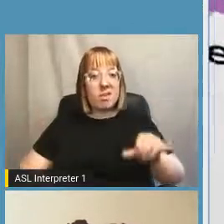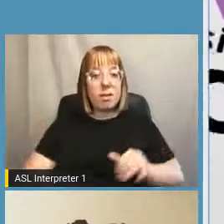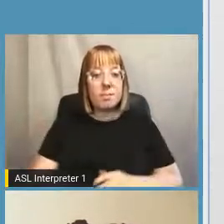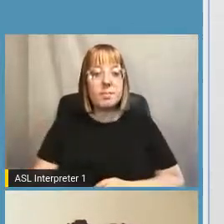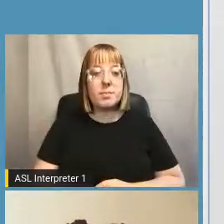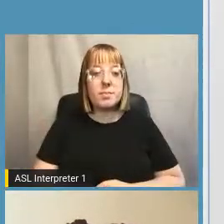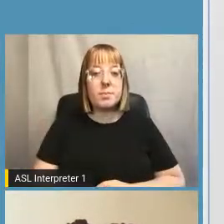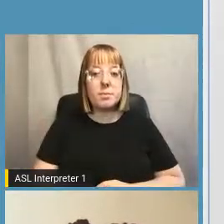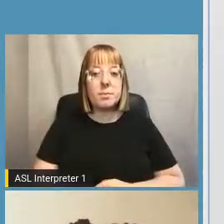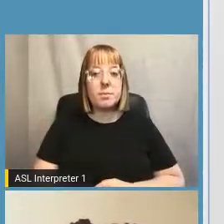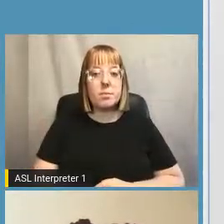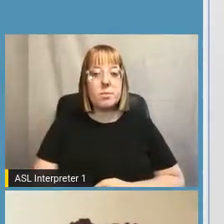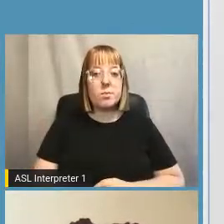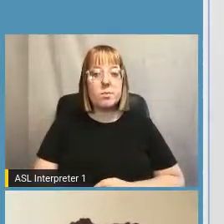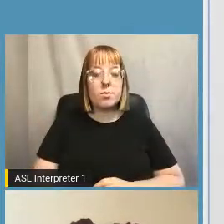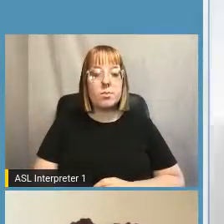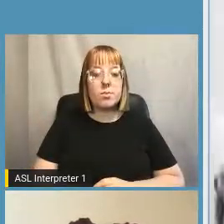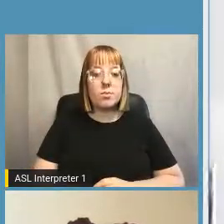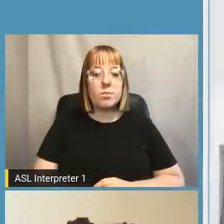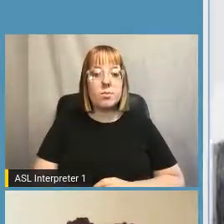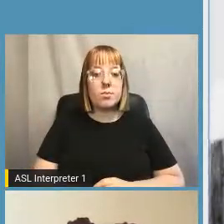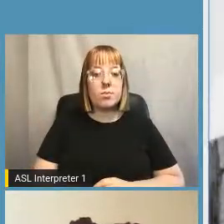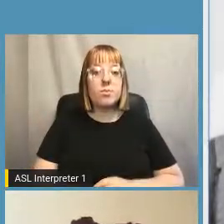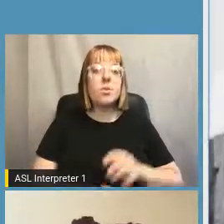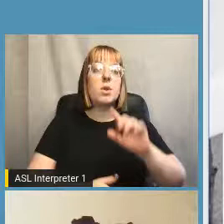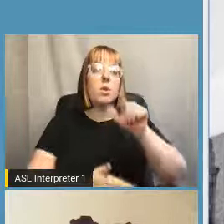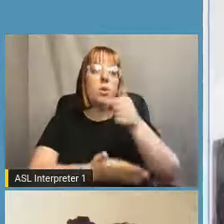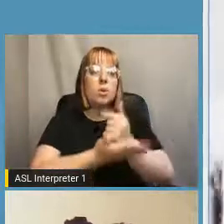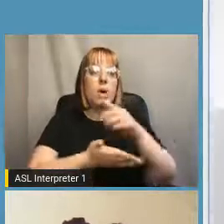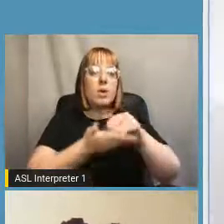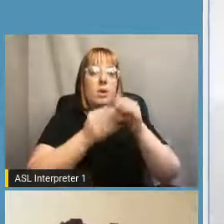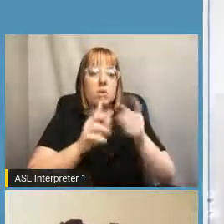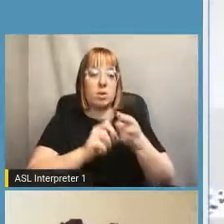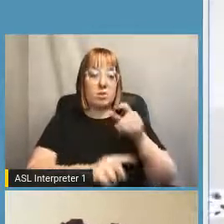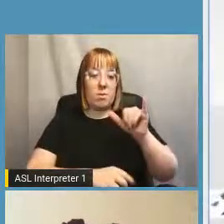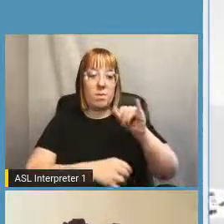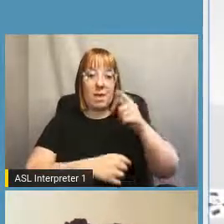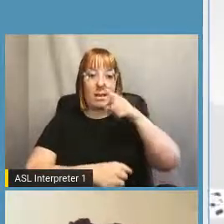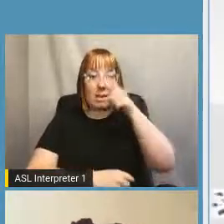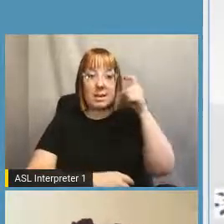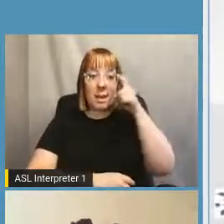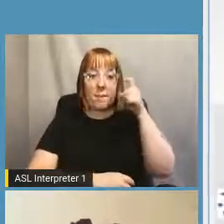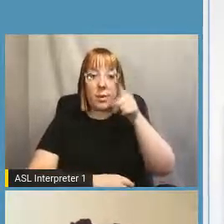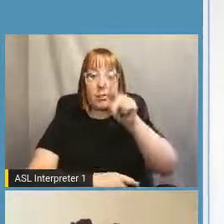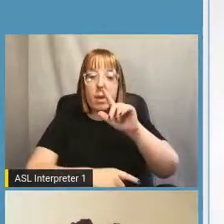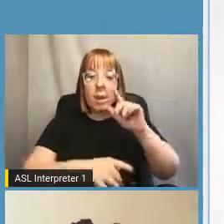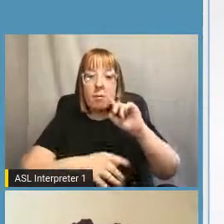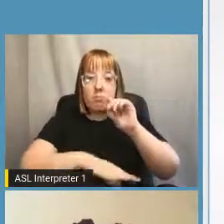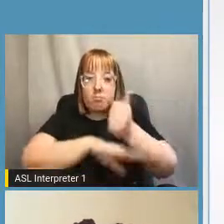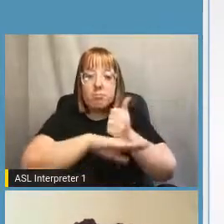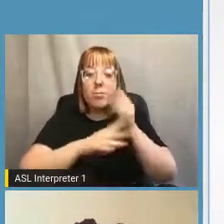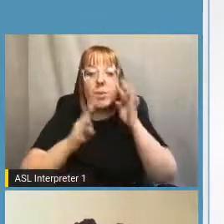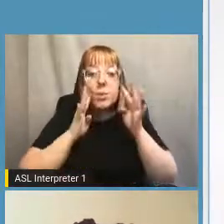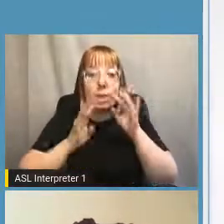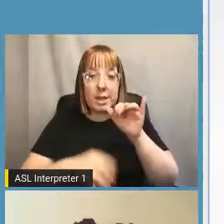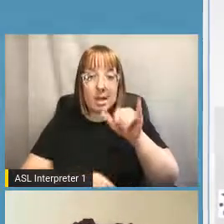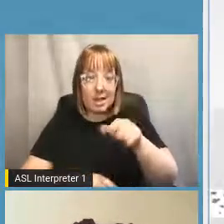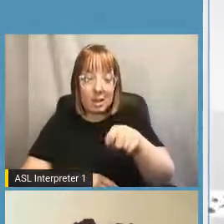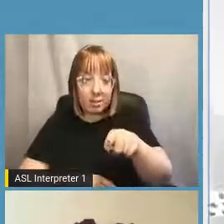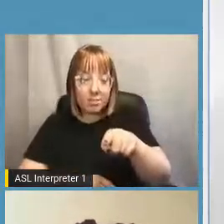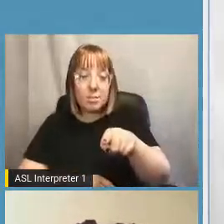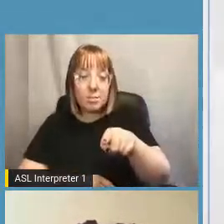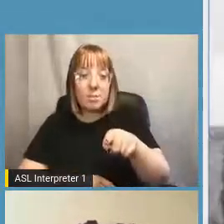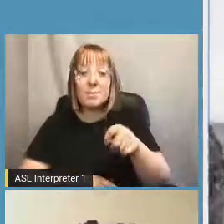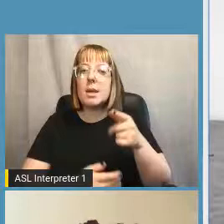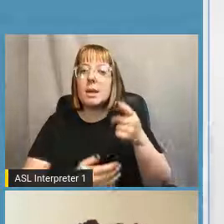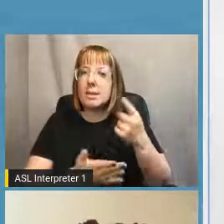different of the grad students that year, that summer. And you notice that there's